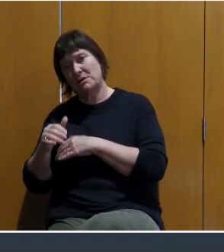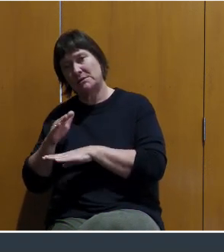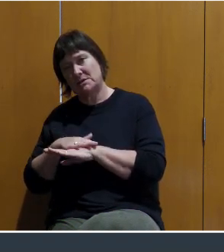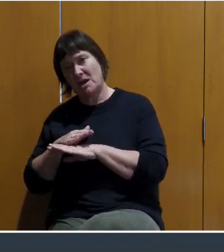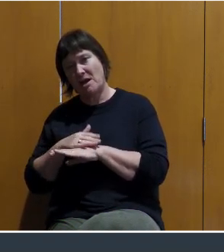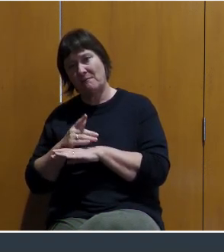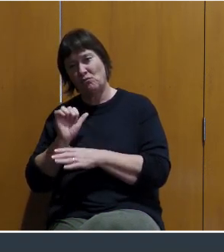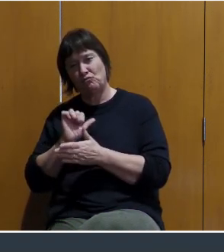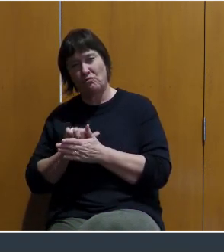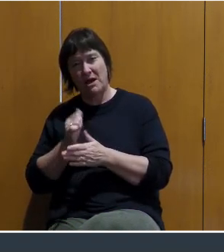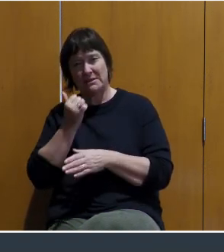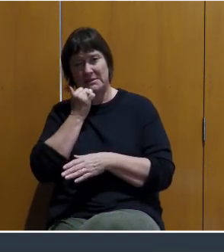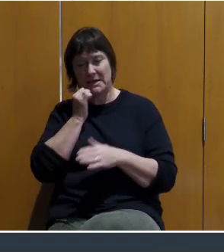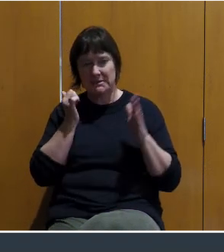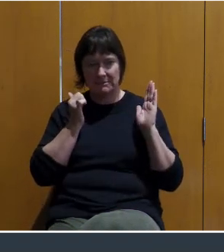period,